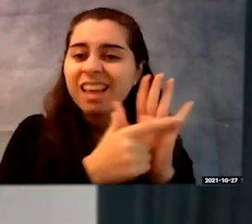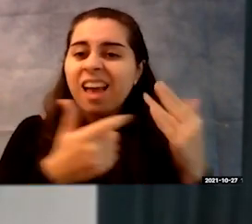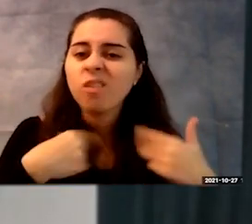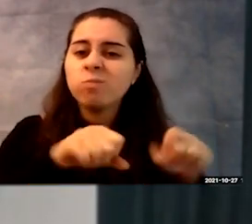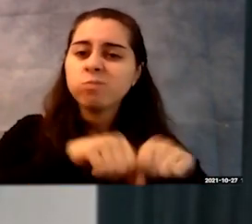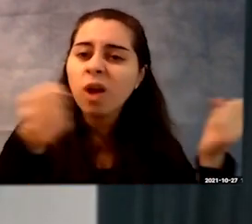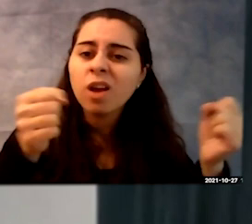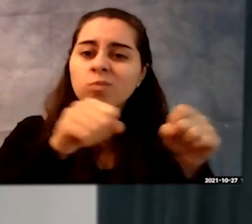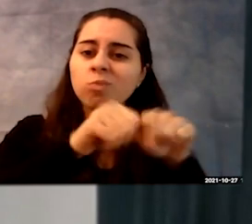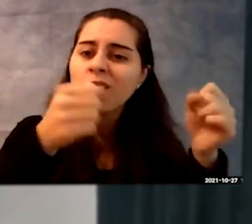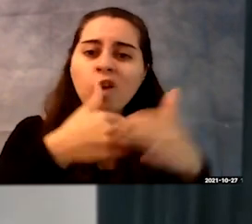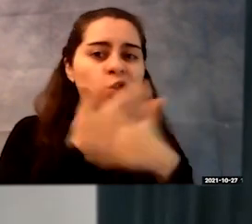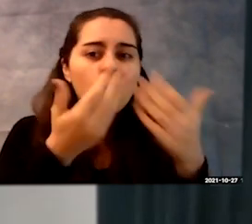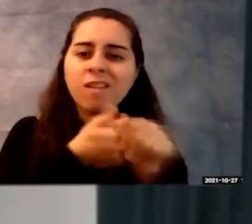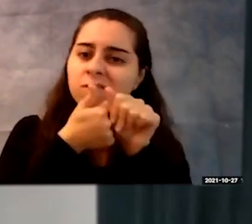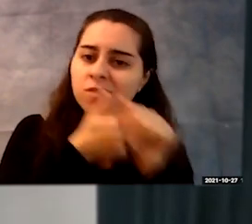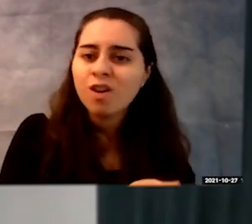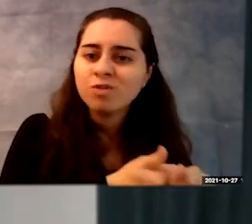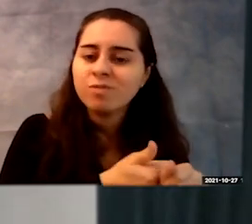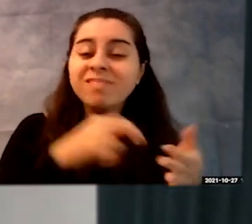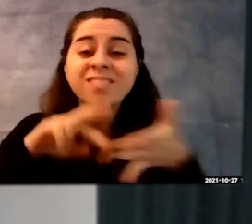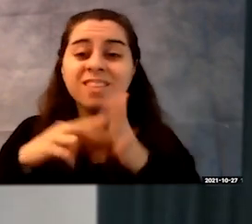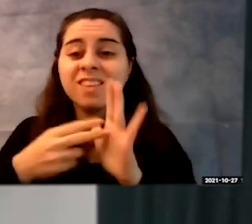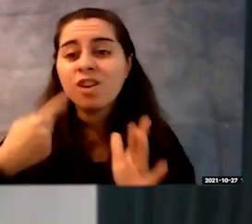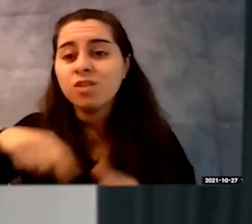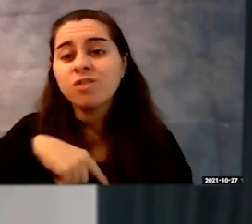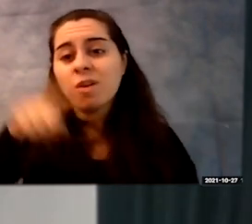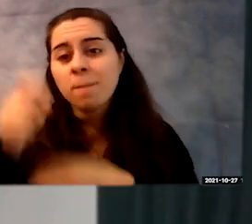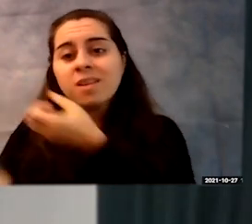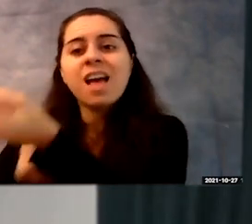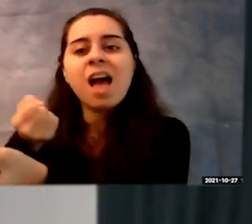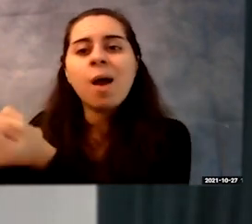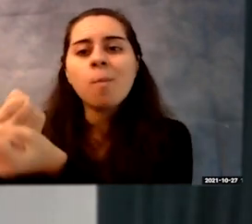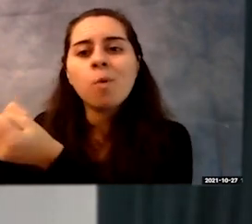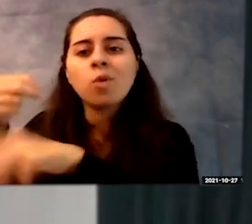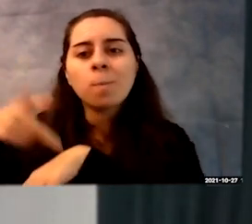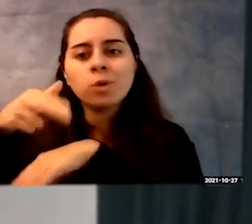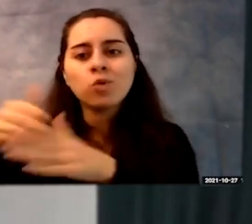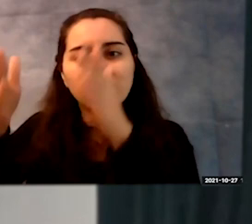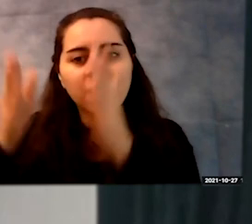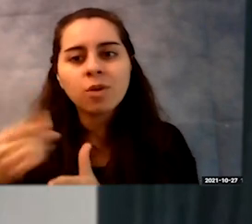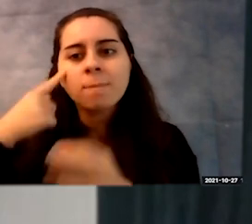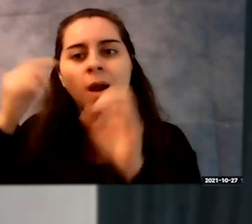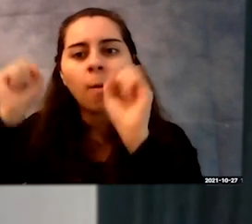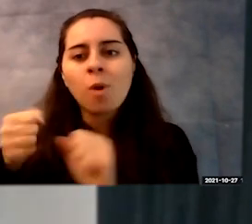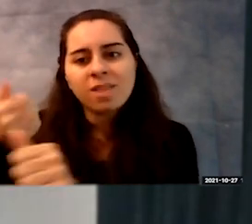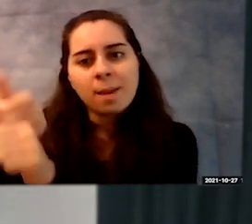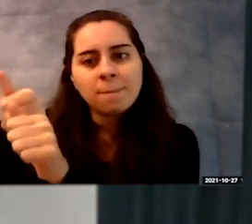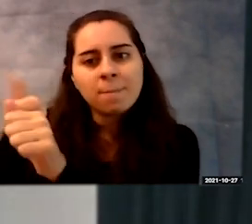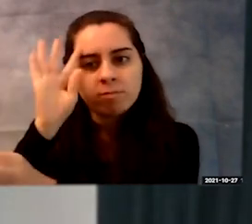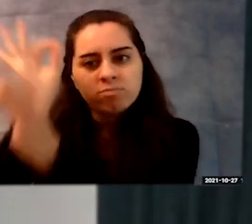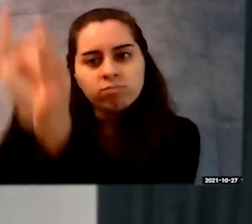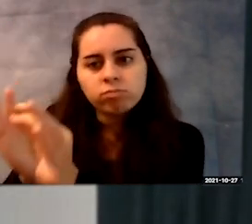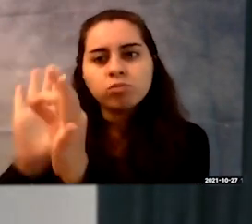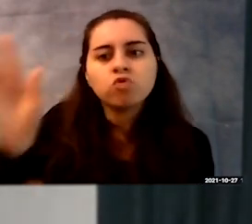in solidarity with the people of Puerto Rico in ways that fully allow them to determine their future, instead